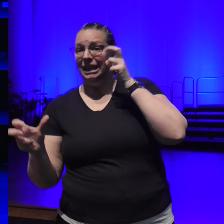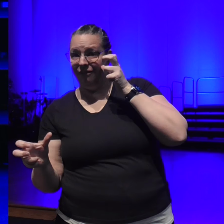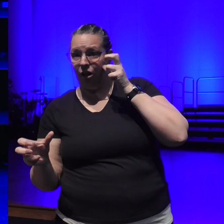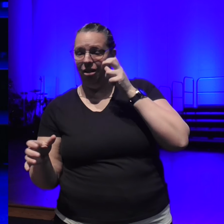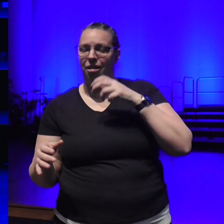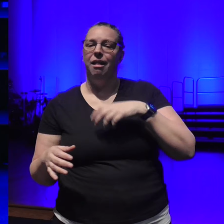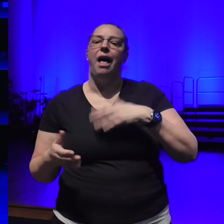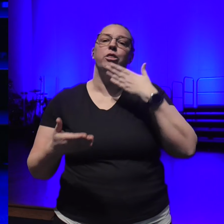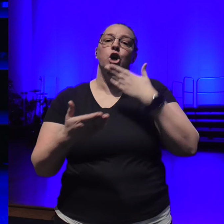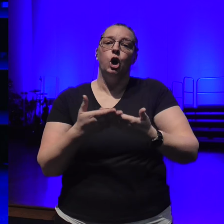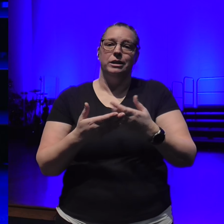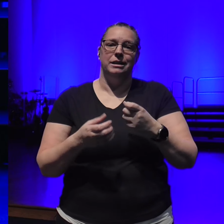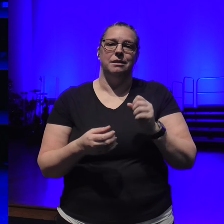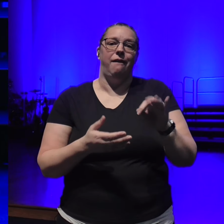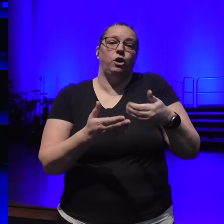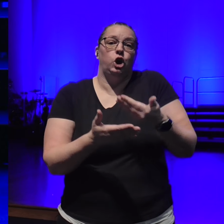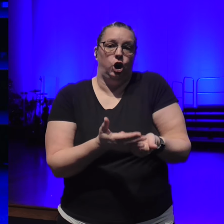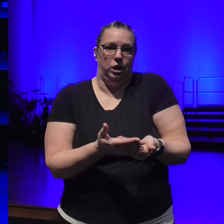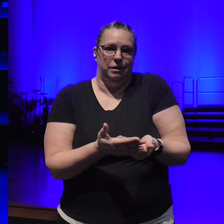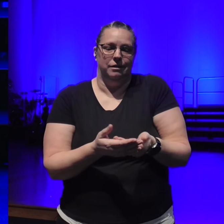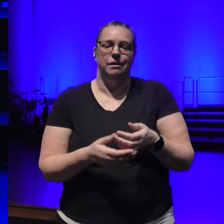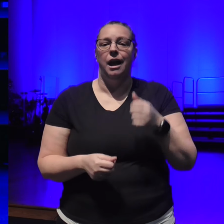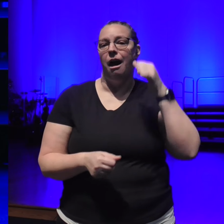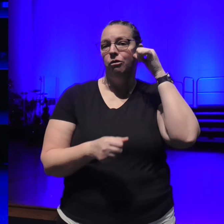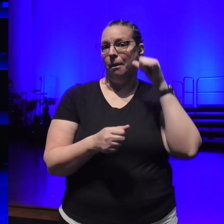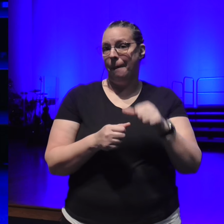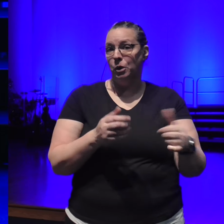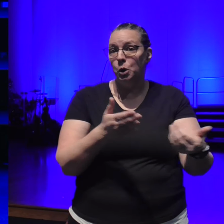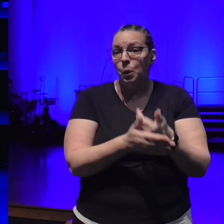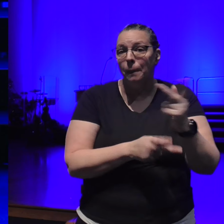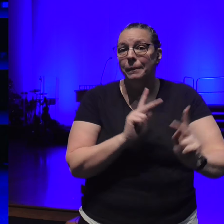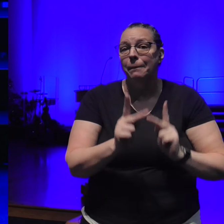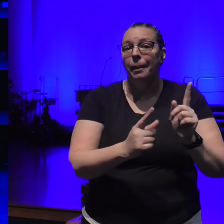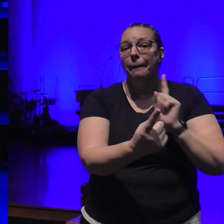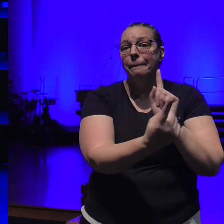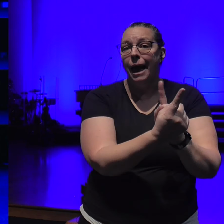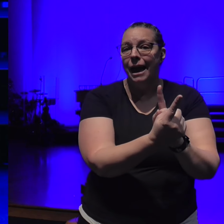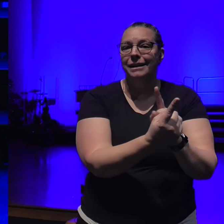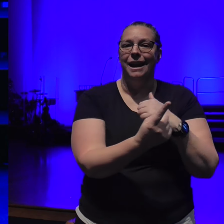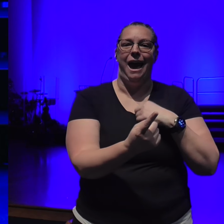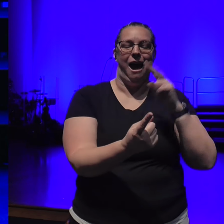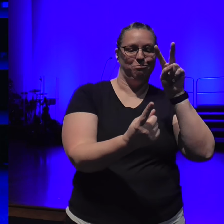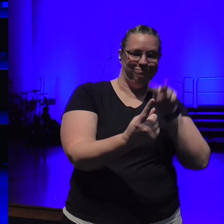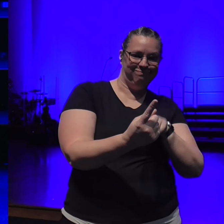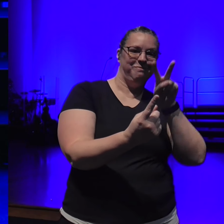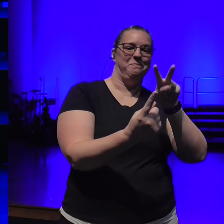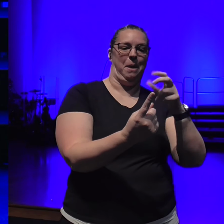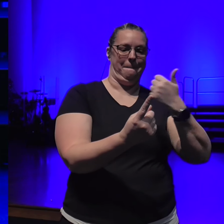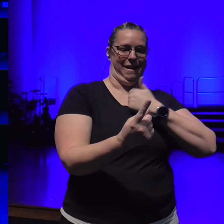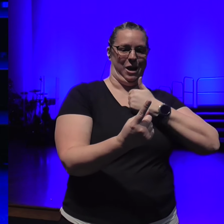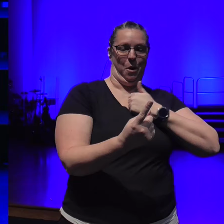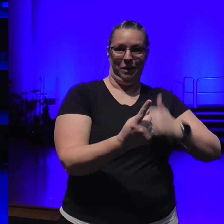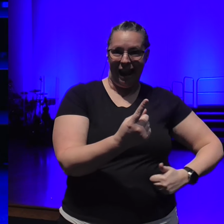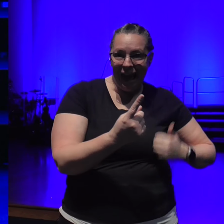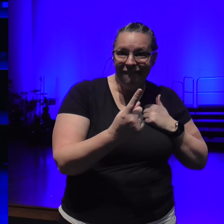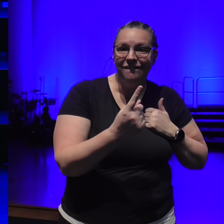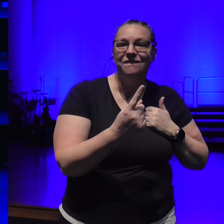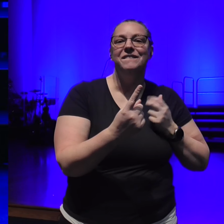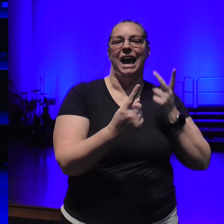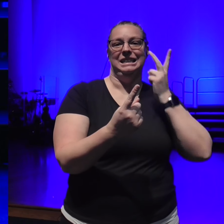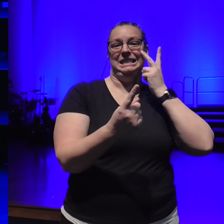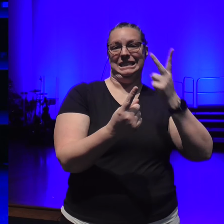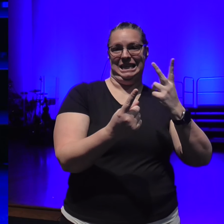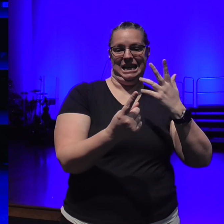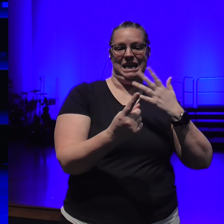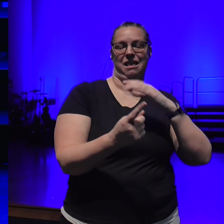good. I remember the new people I have met, for whom I have caught glimpses of the meaning of my own life and the true character of